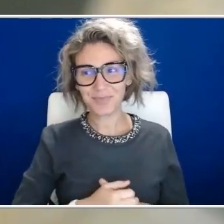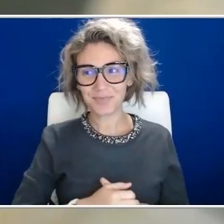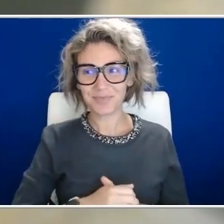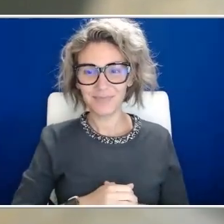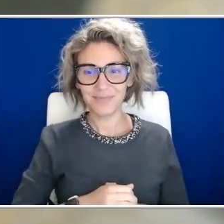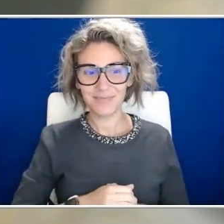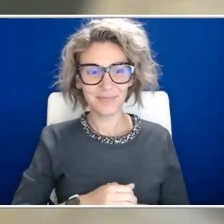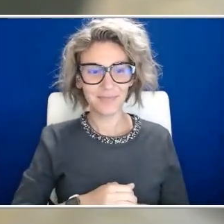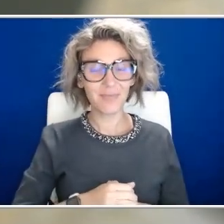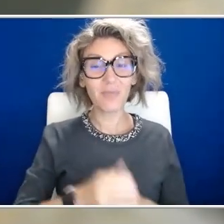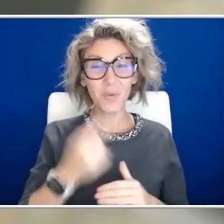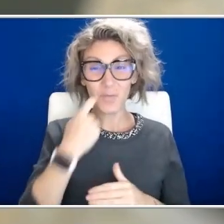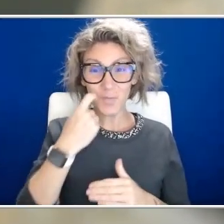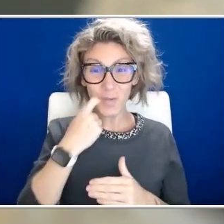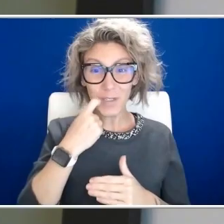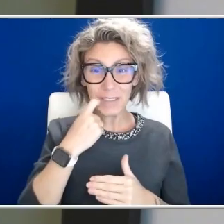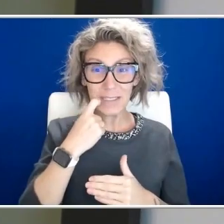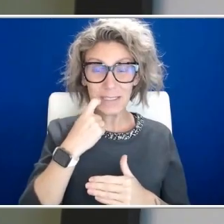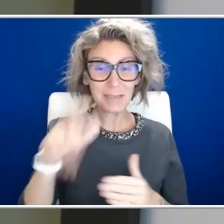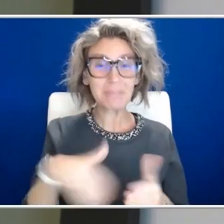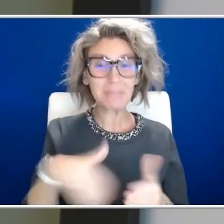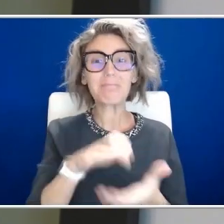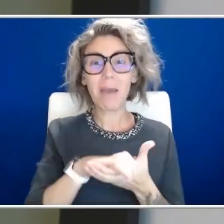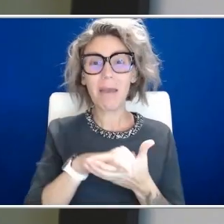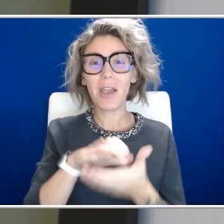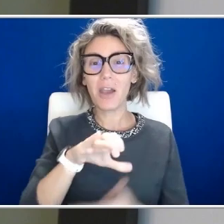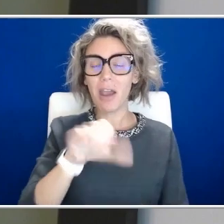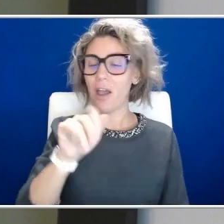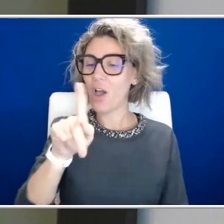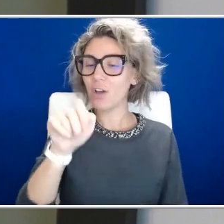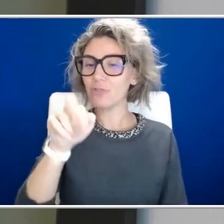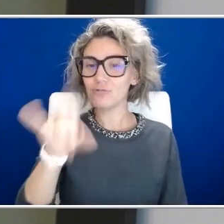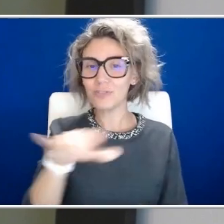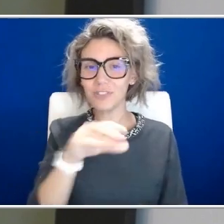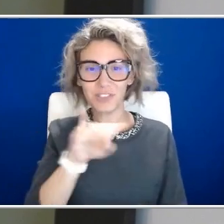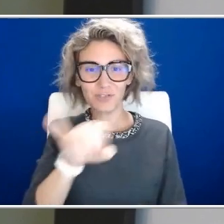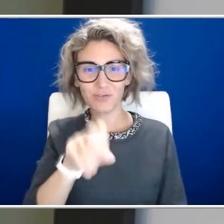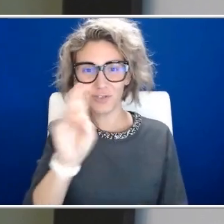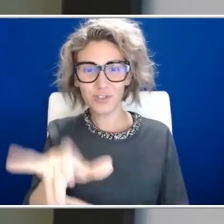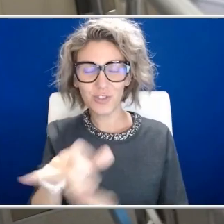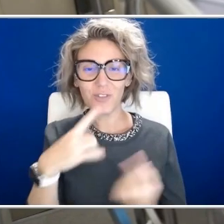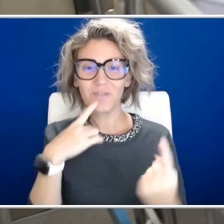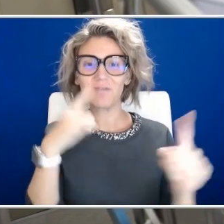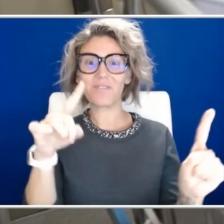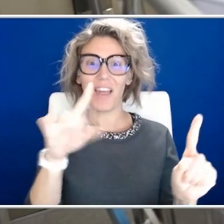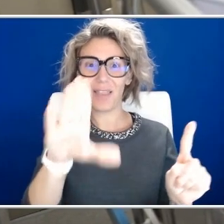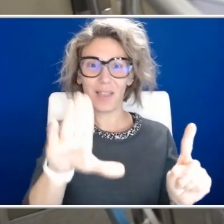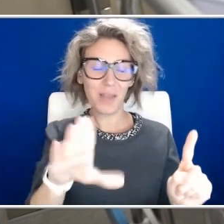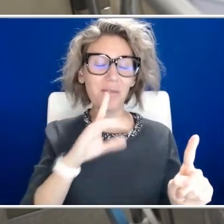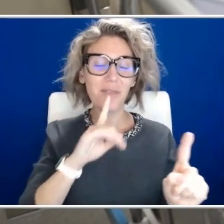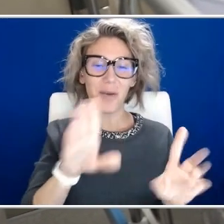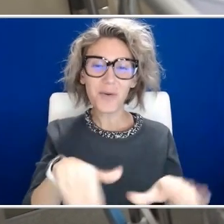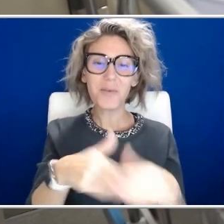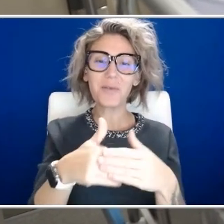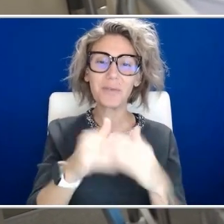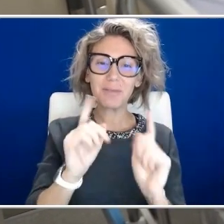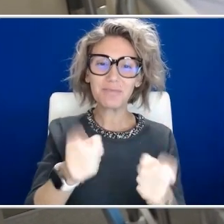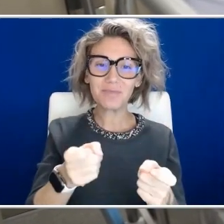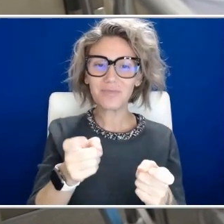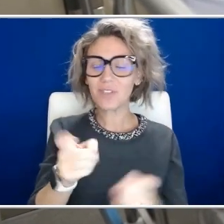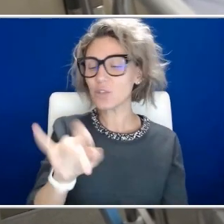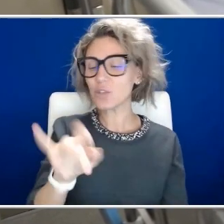Newlyweds Audrey Storm and Joey Shagru are finally getting the wedding present they've been praying for. Joey suffers from a